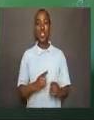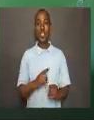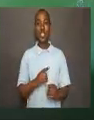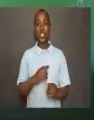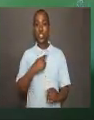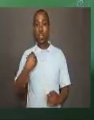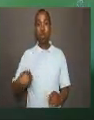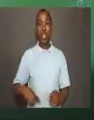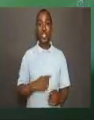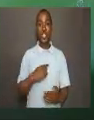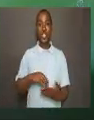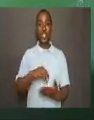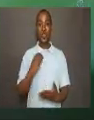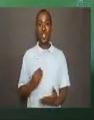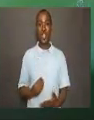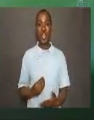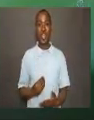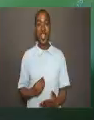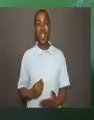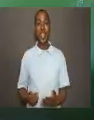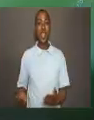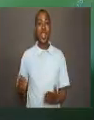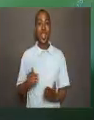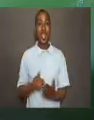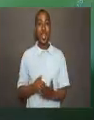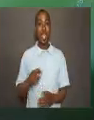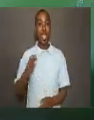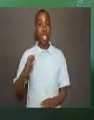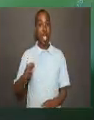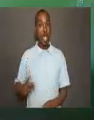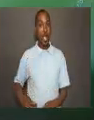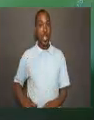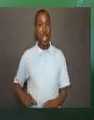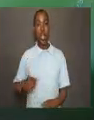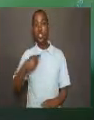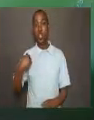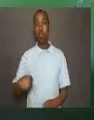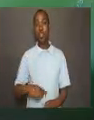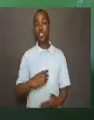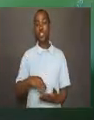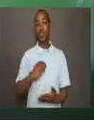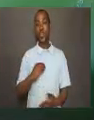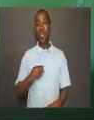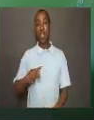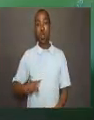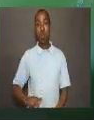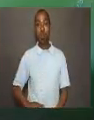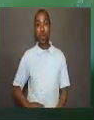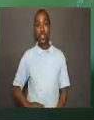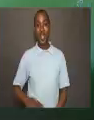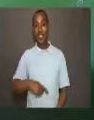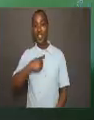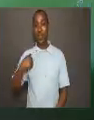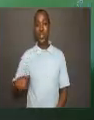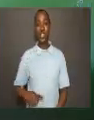systemic circulation, as well as renal circulation,